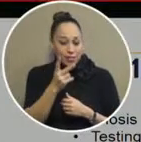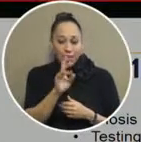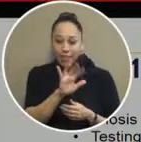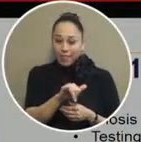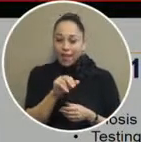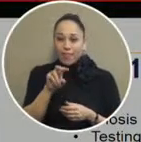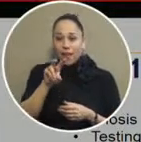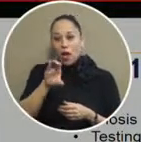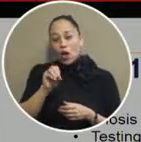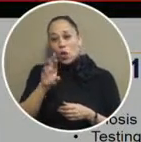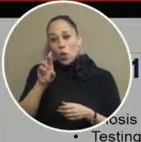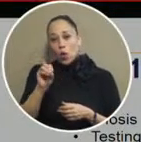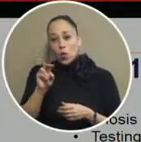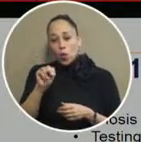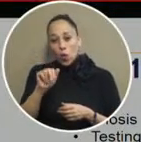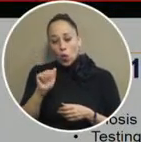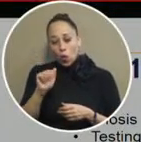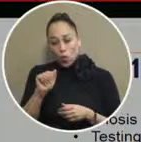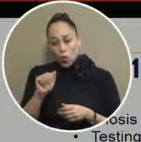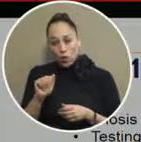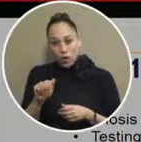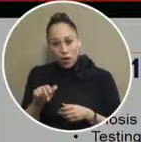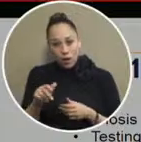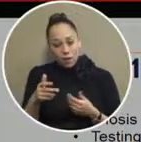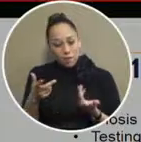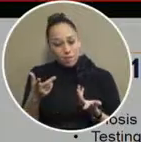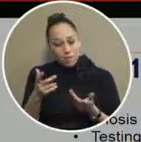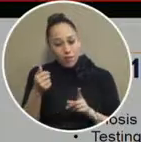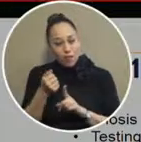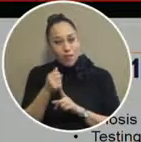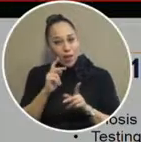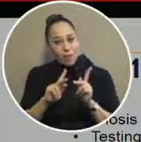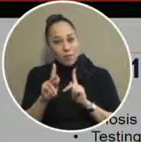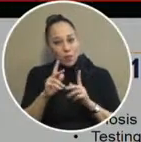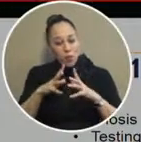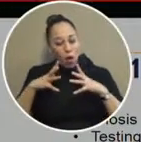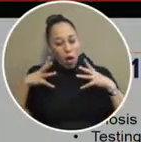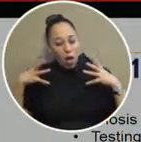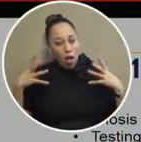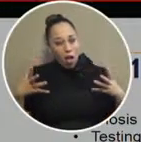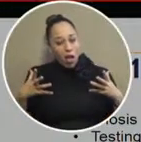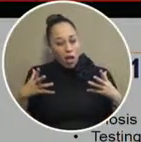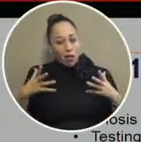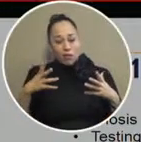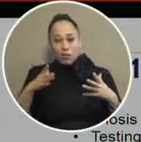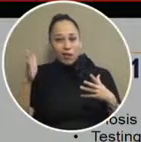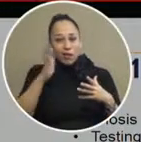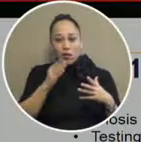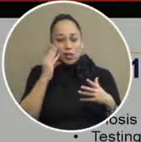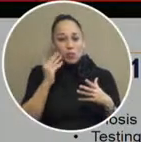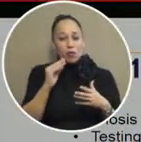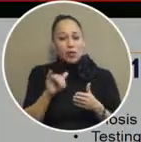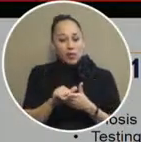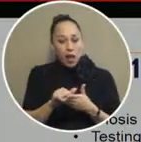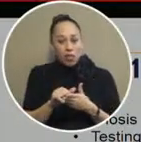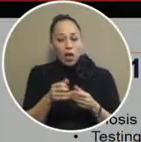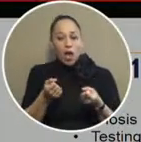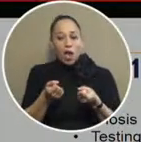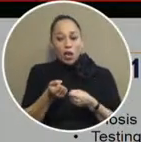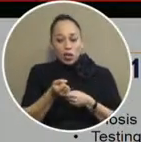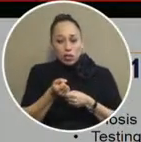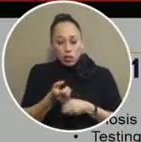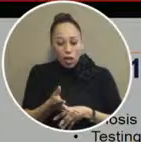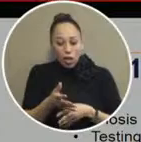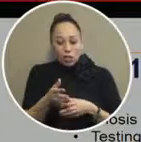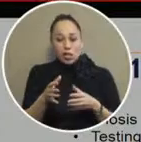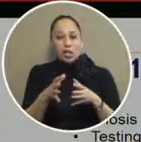coronavirus affecting so much people and causing so much